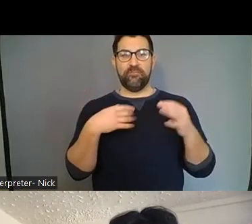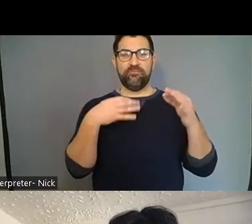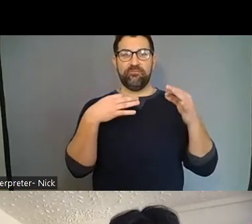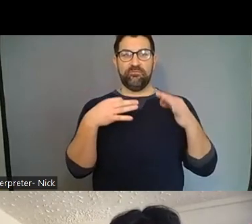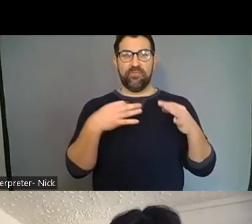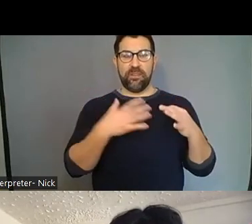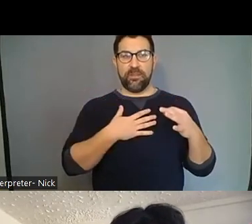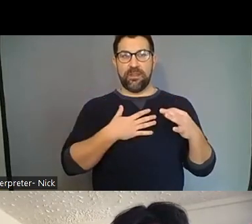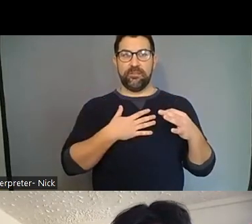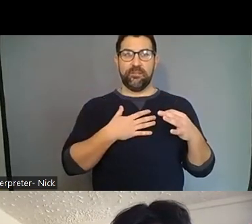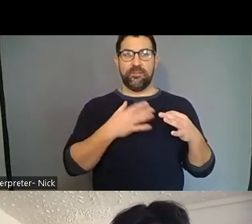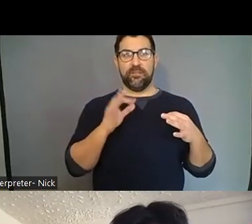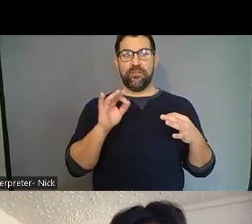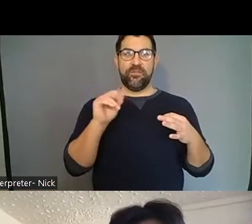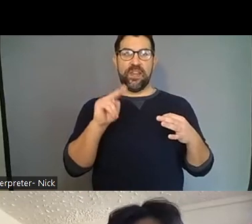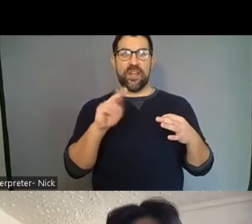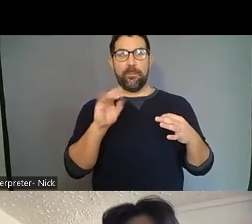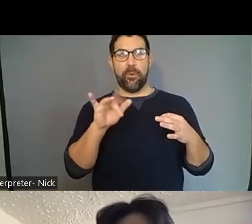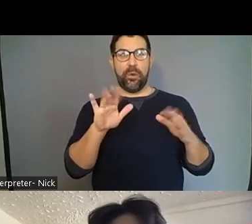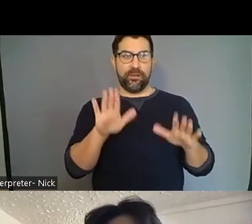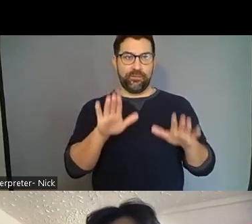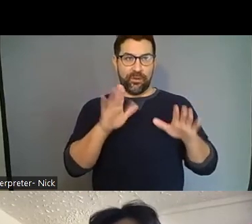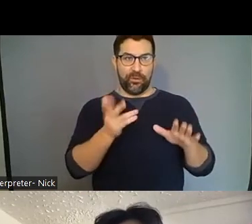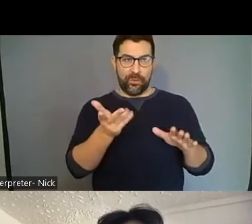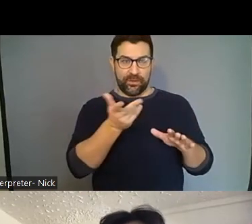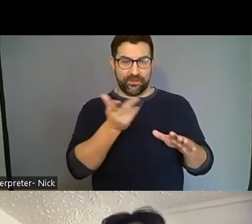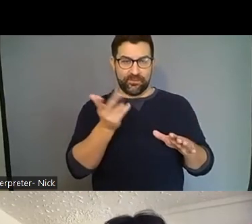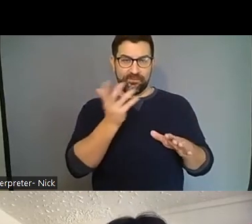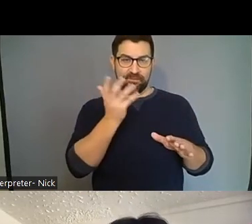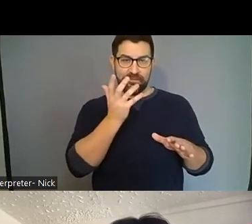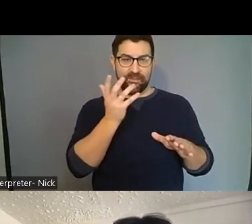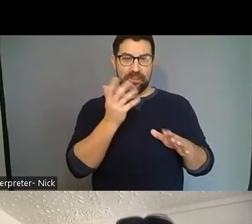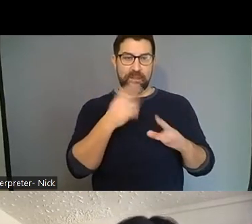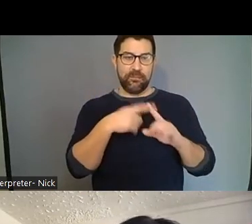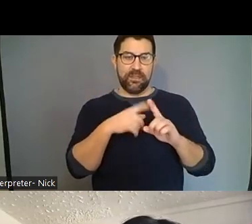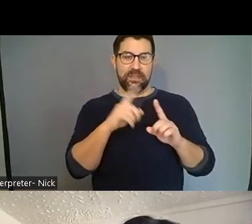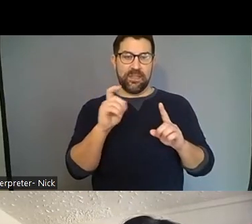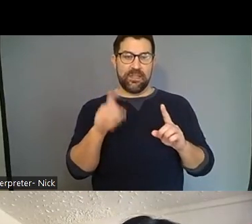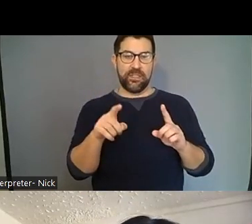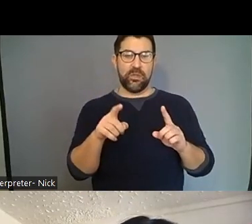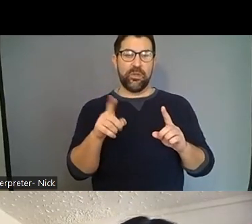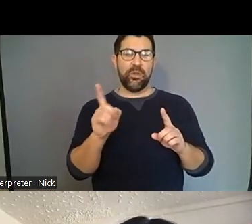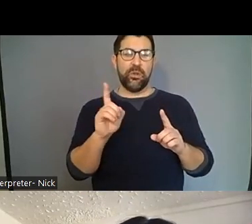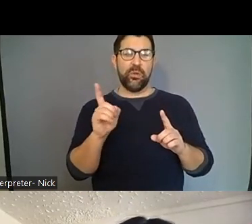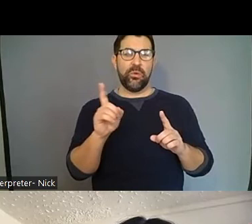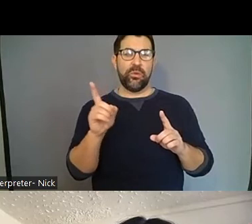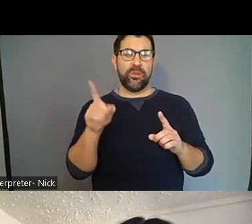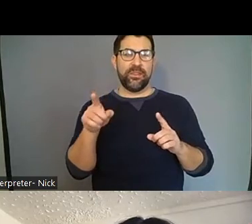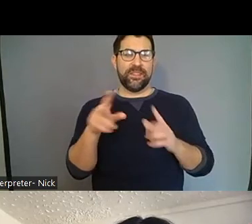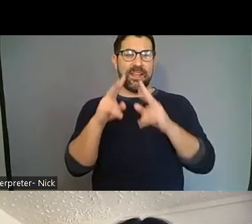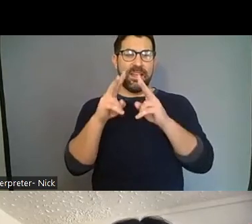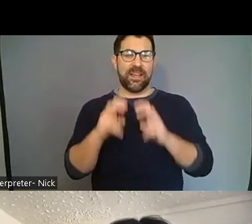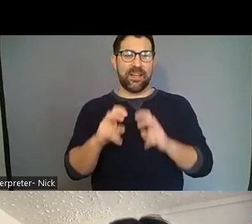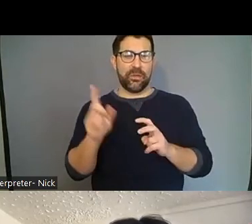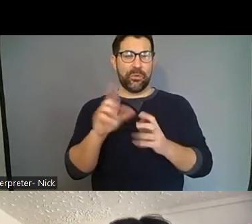my fanboying over you three is to also ask you about where you learned this analysis,